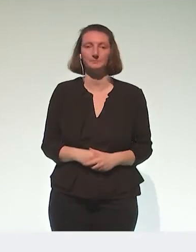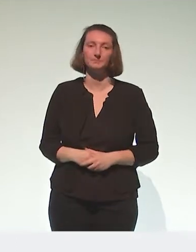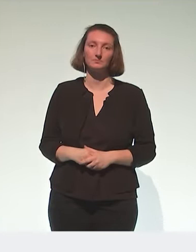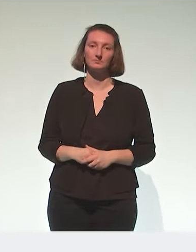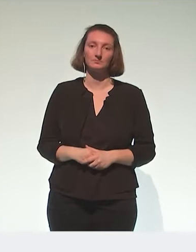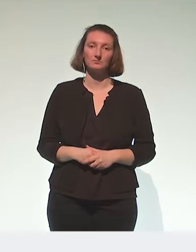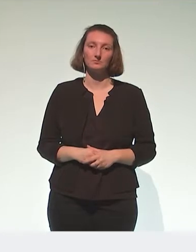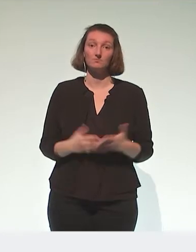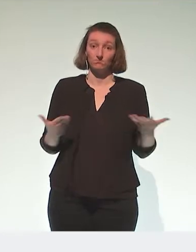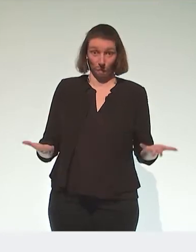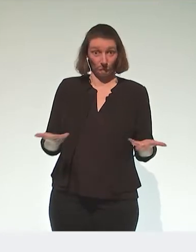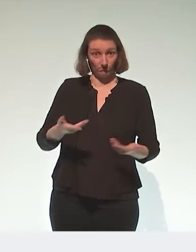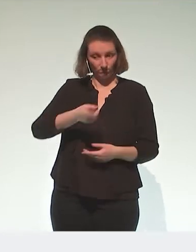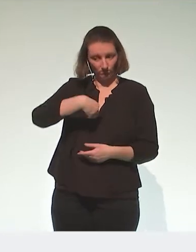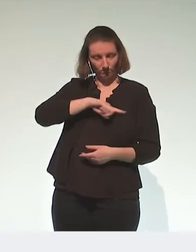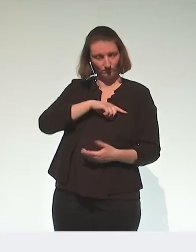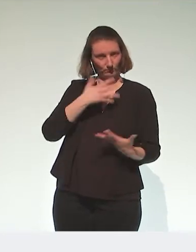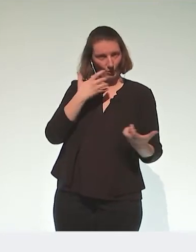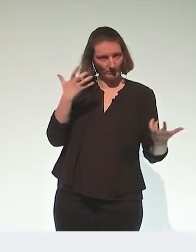ground on this front.